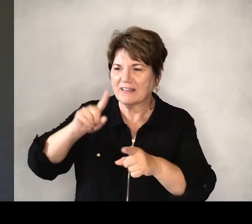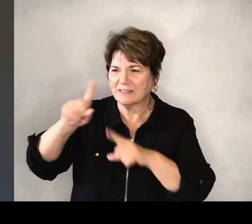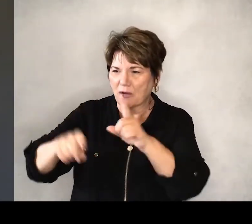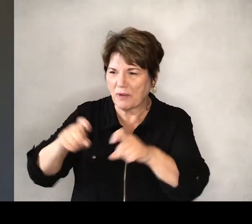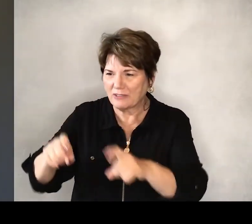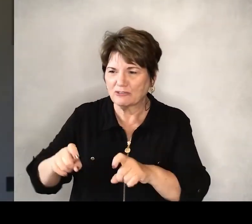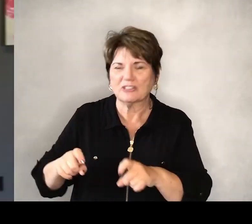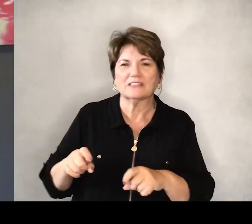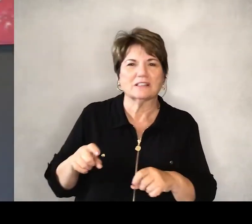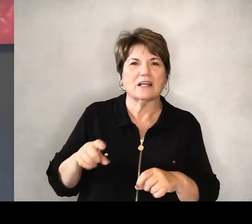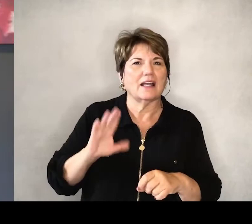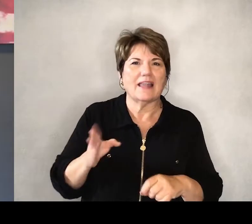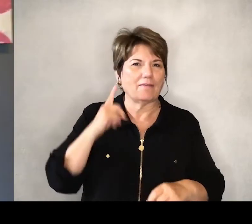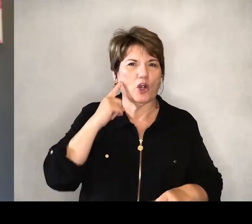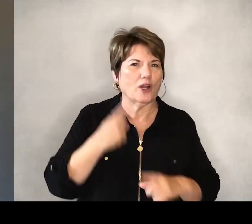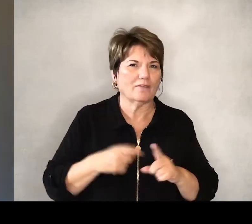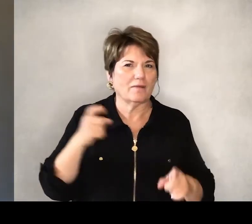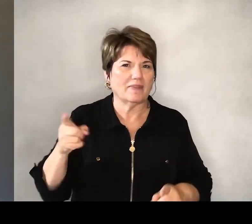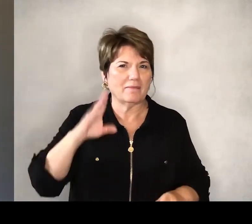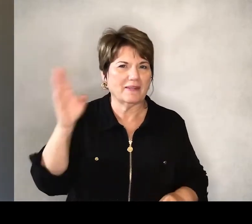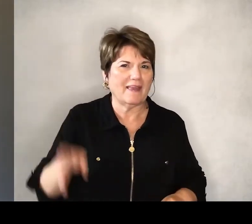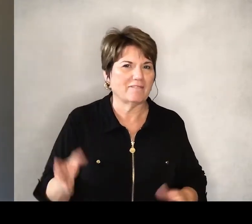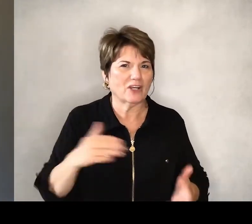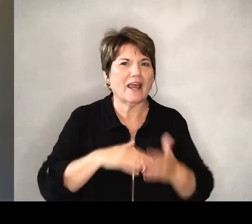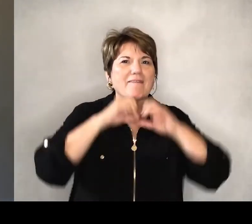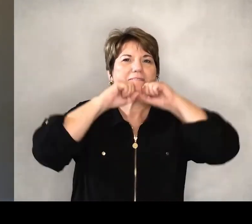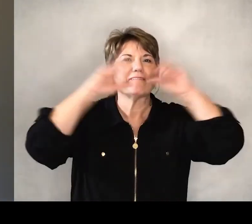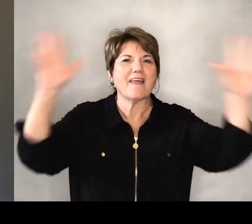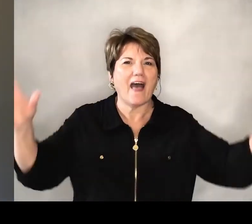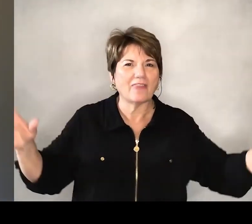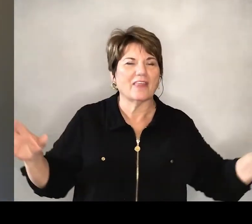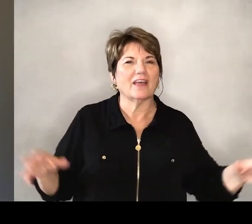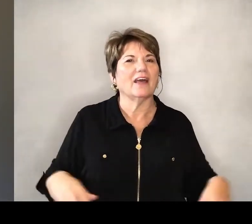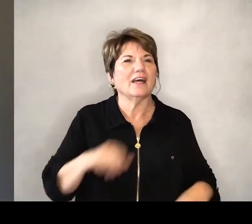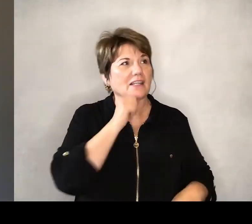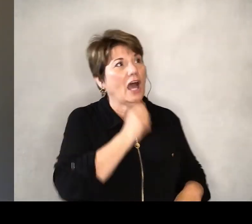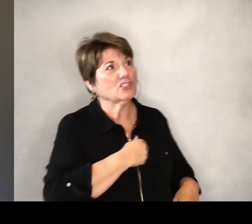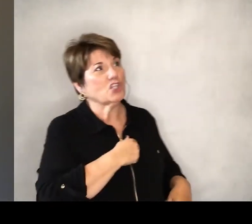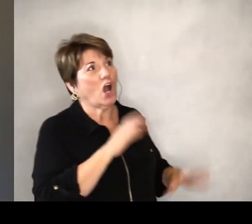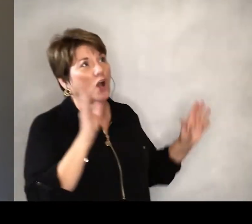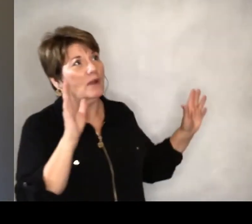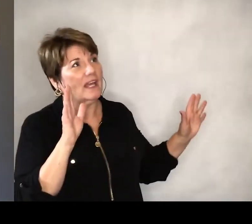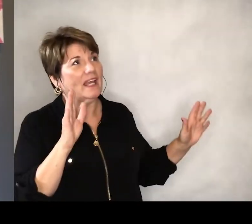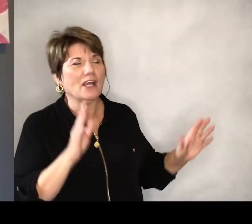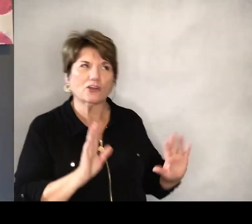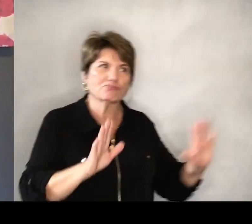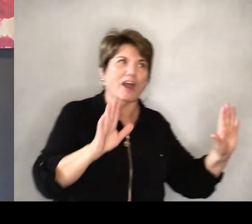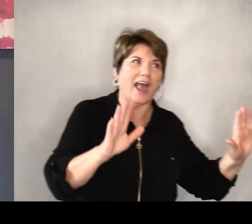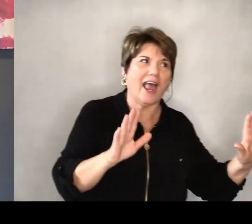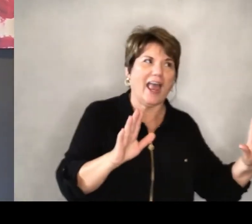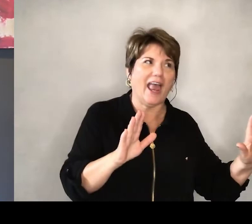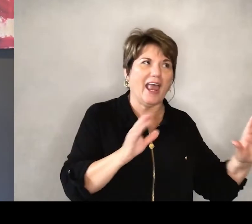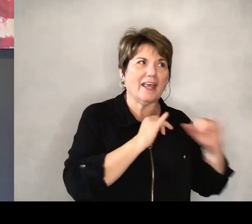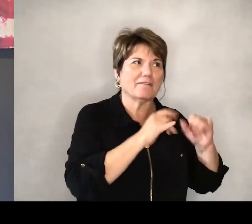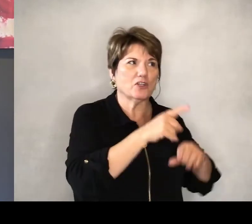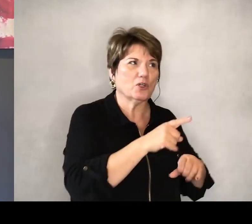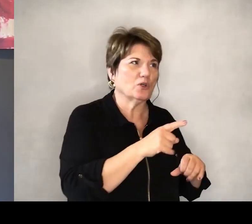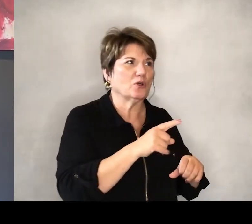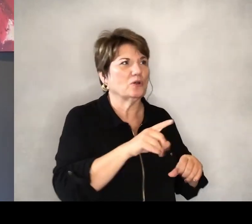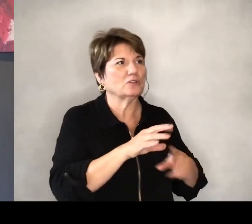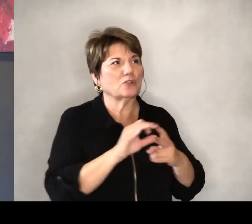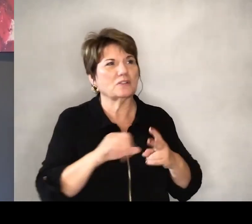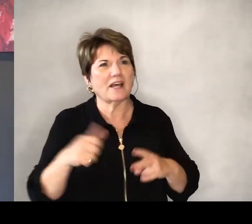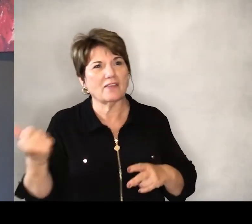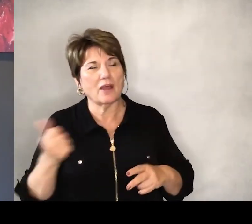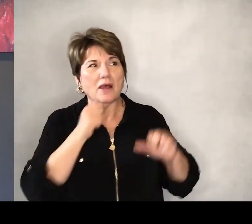anything from them ever again. Nothing. Not a sorry, Nada, it was great having you. So much, you know,